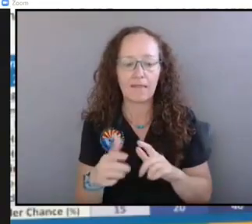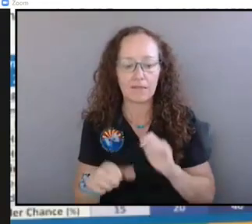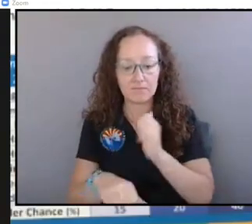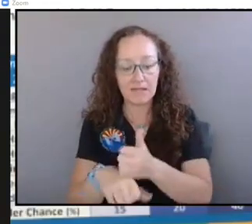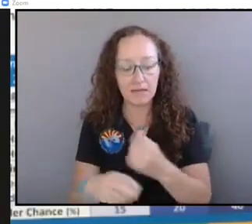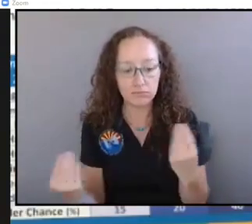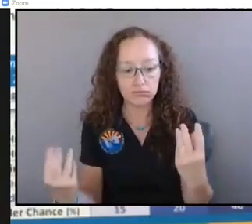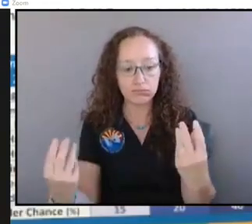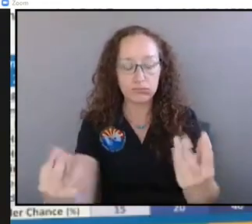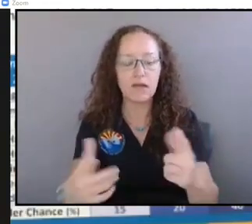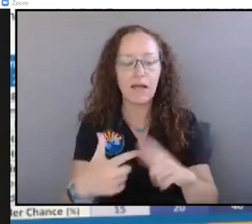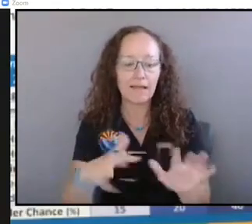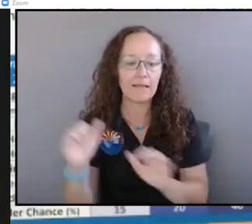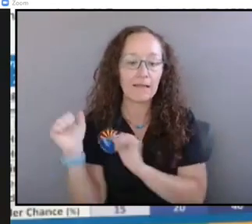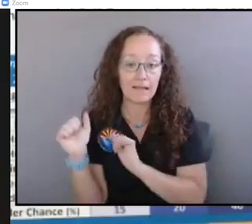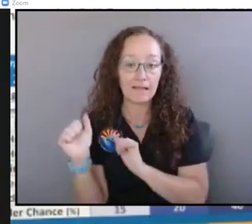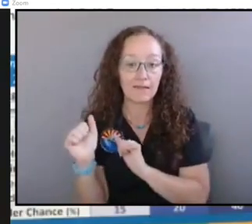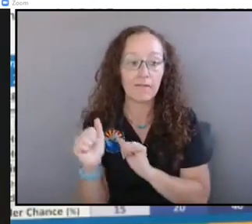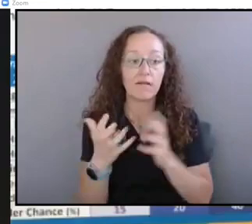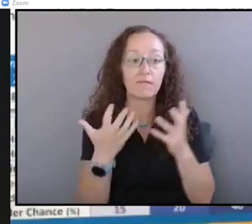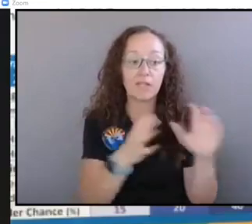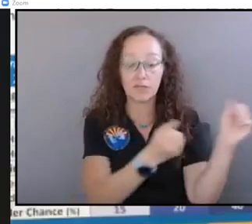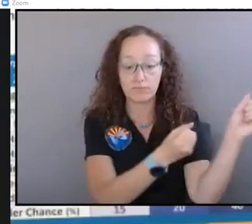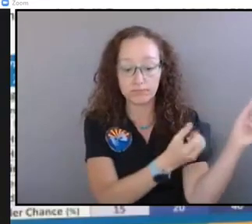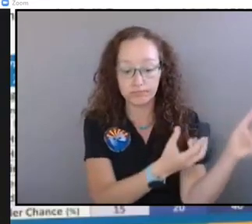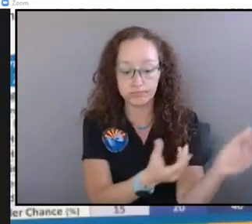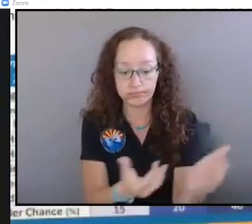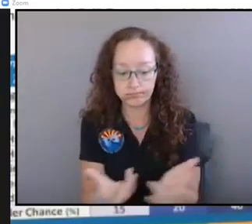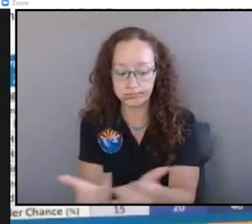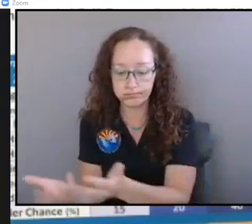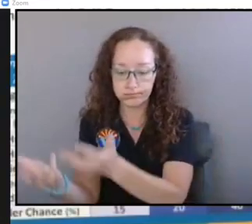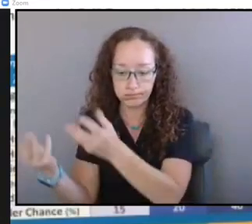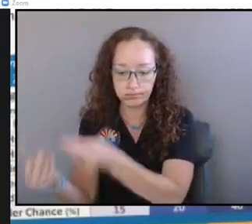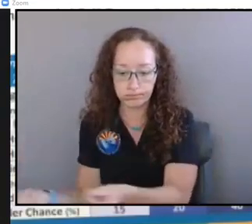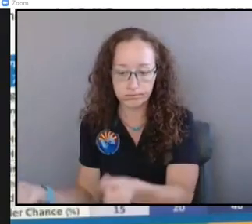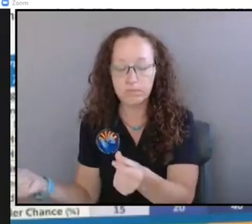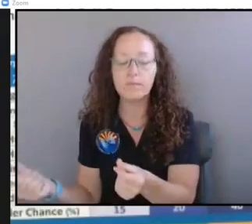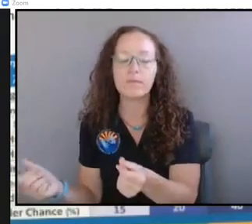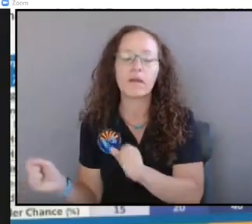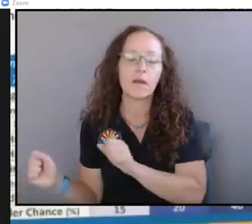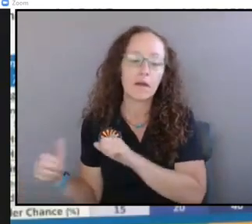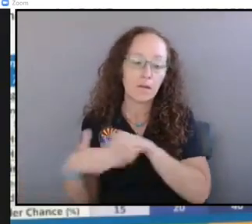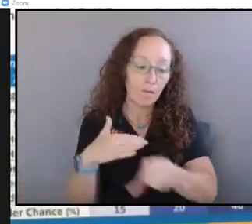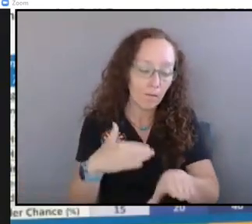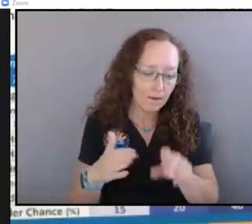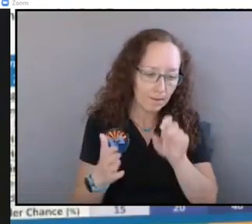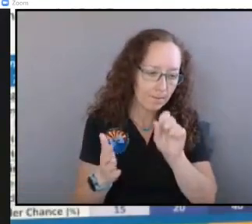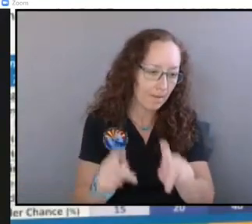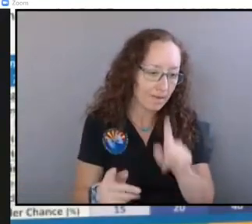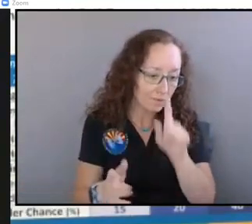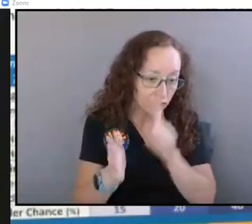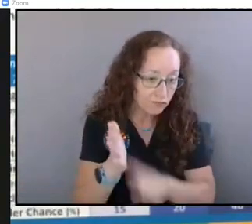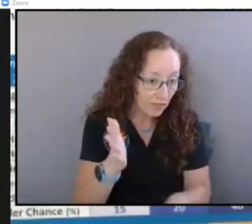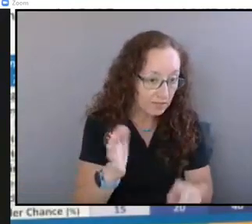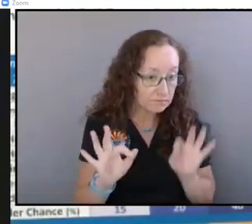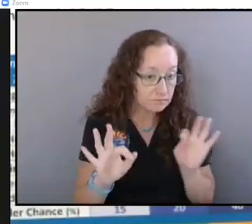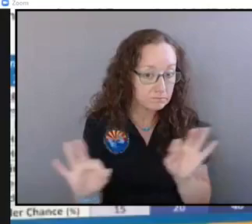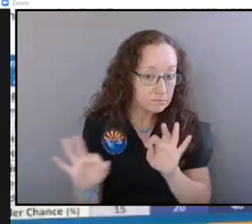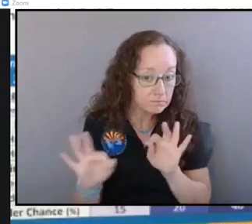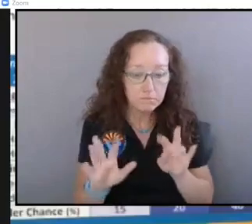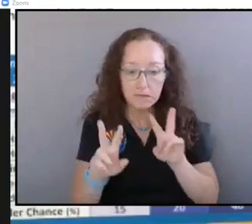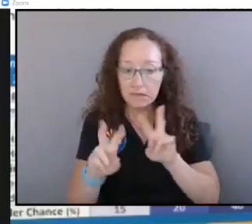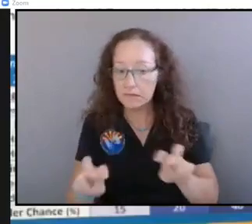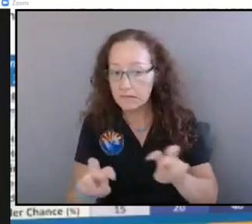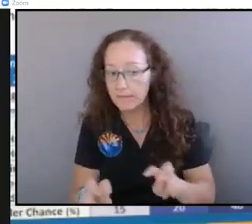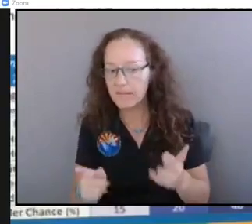they'll go back in and check it and make sure everything's still there or assess it for damage. The second way is we stay